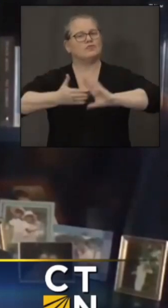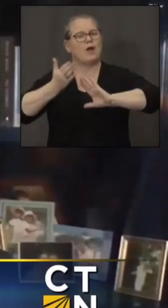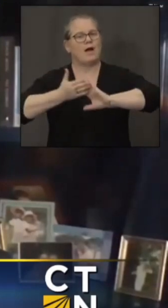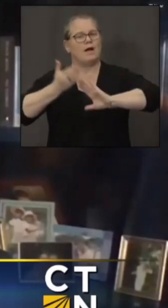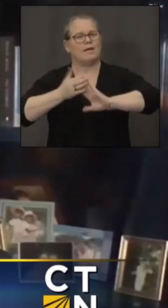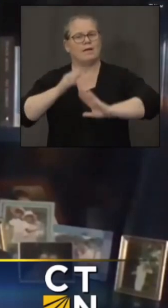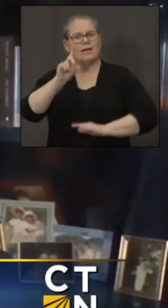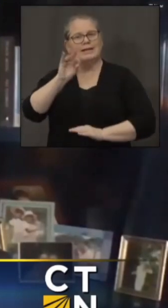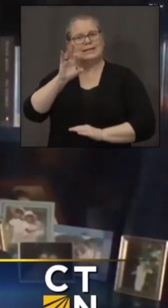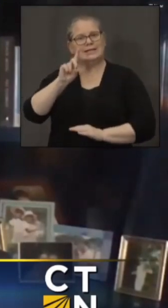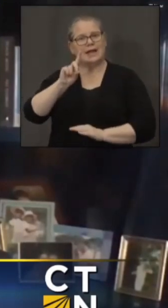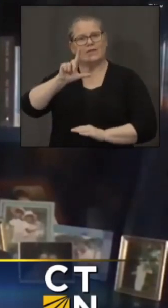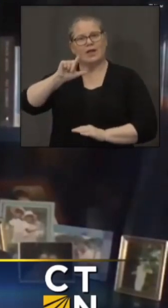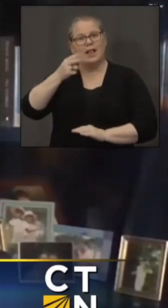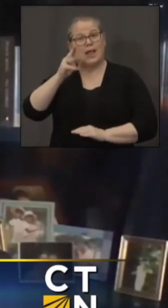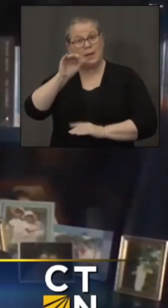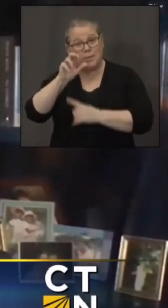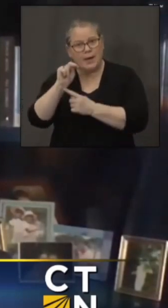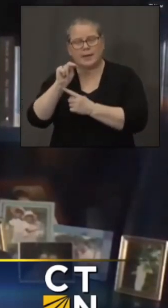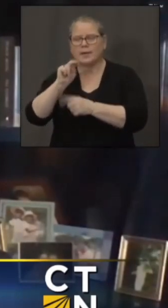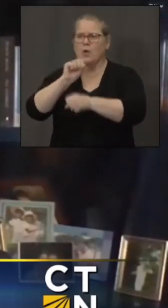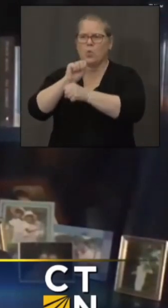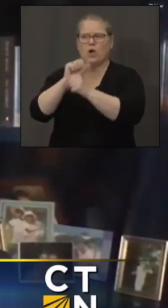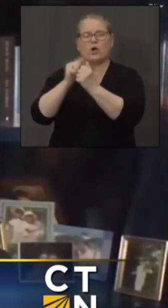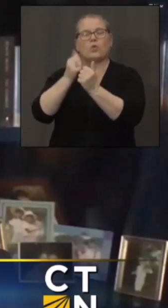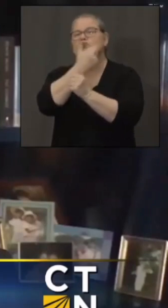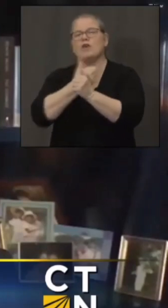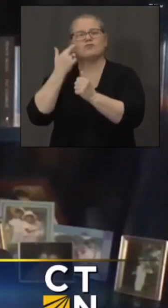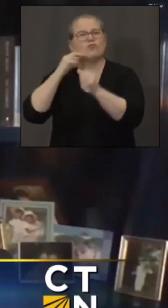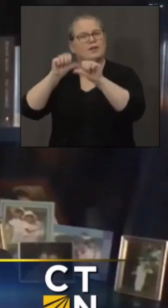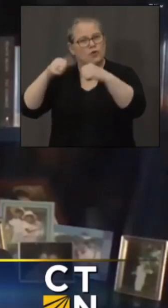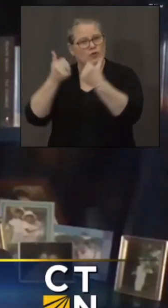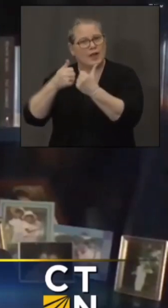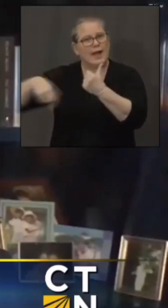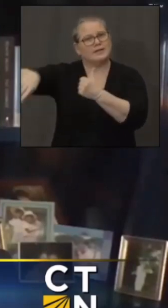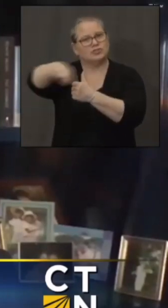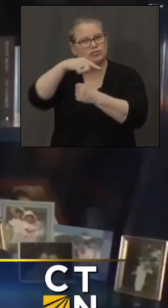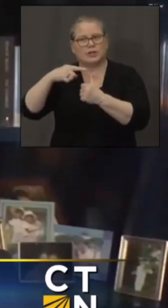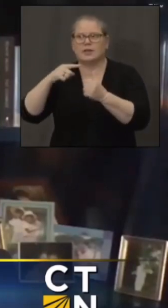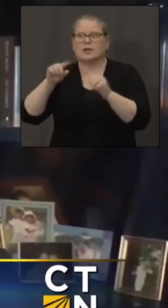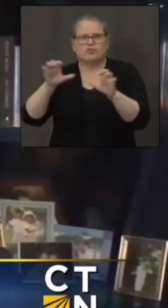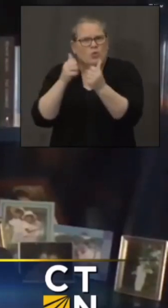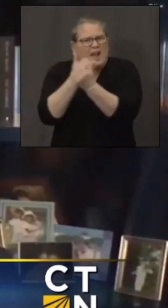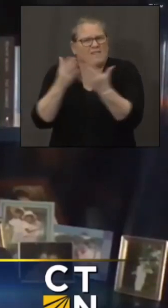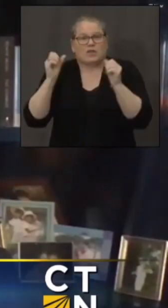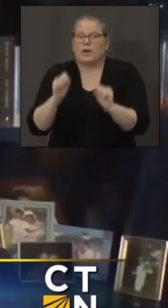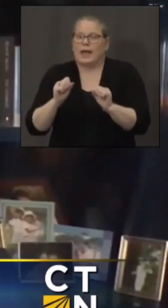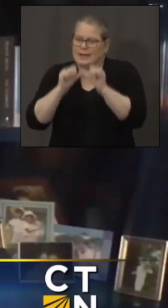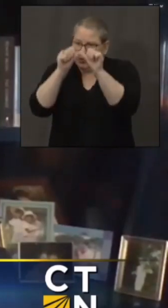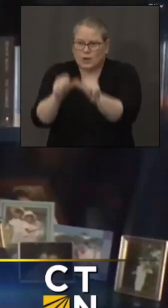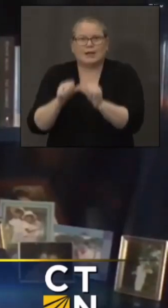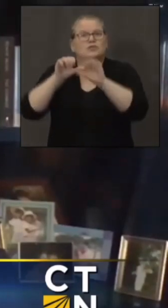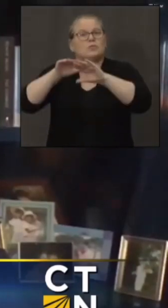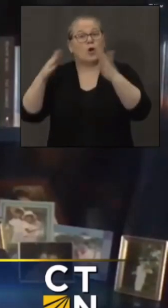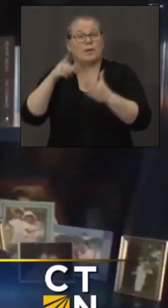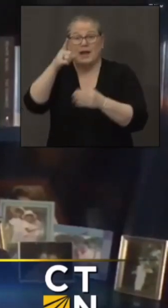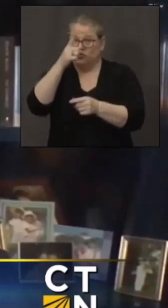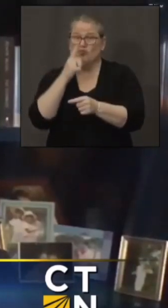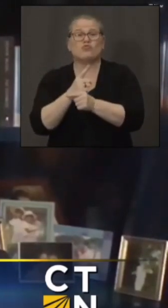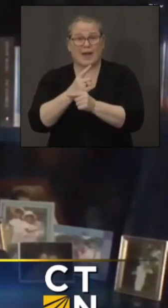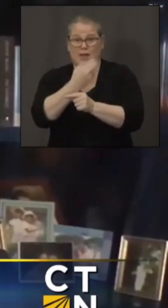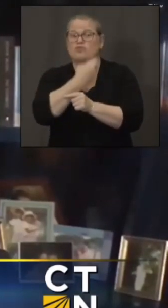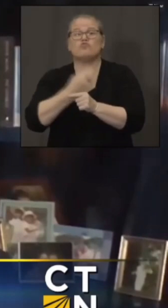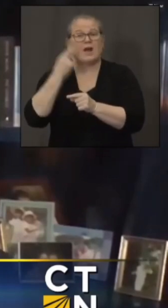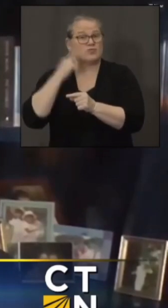basis, doing everything we can to keep them open safely. And as we said before, you're right. They've invested a lot of money in terms